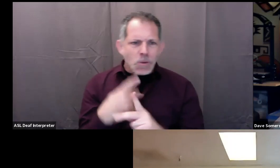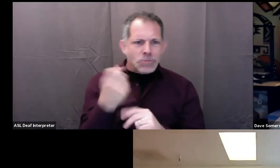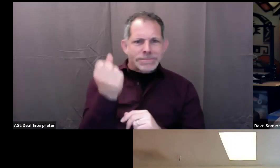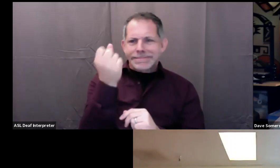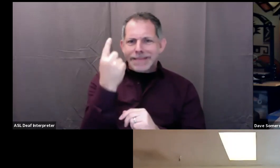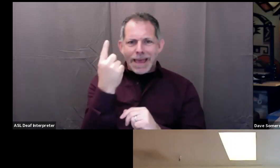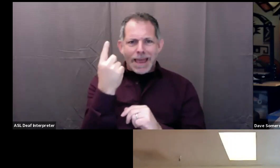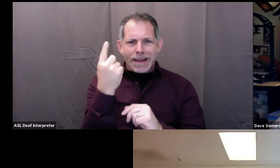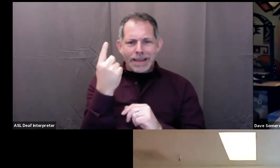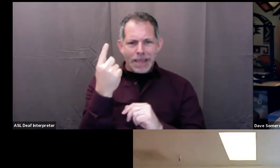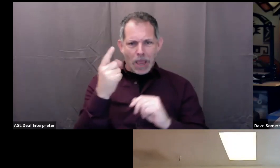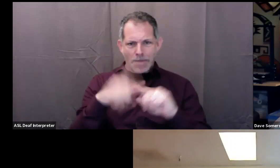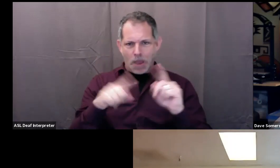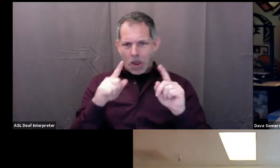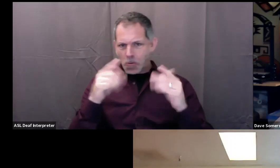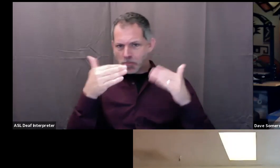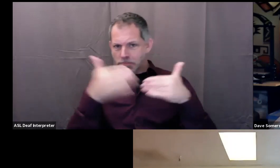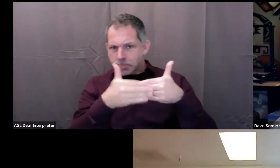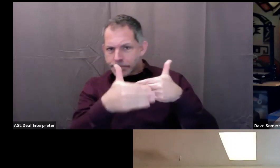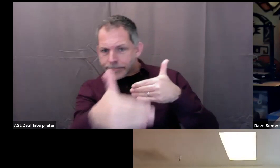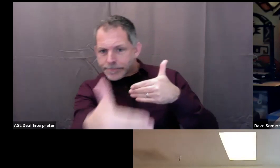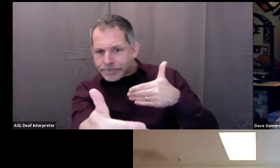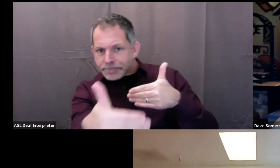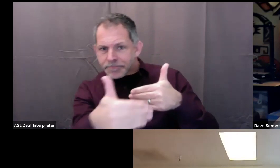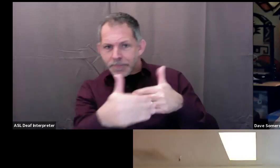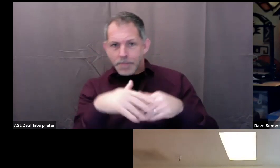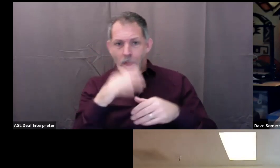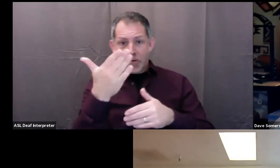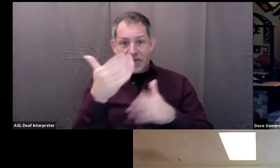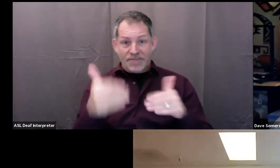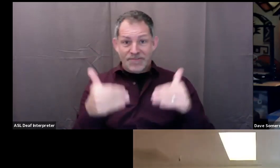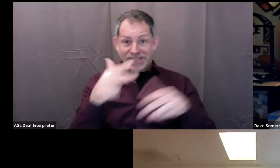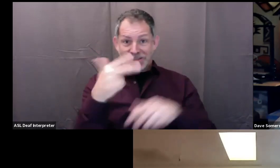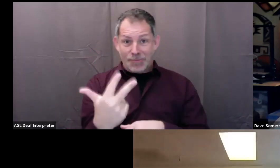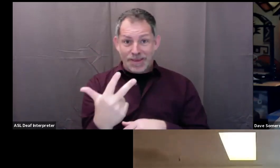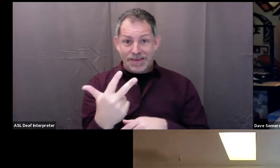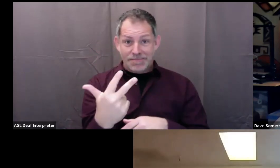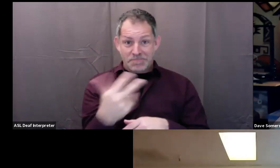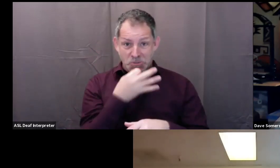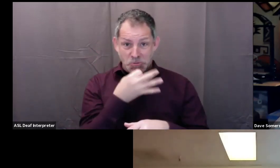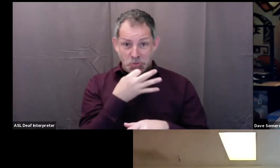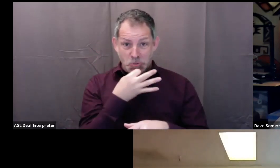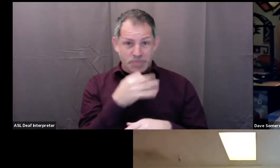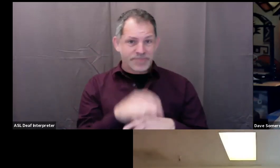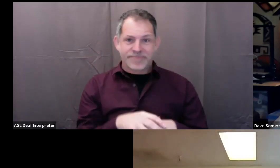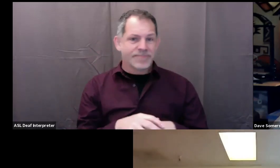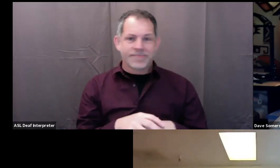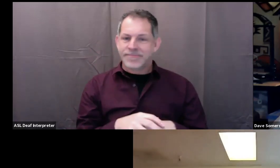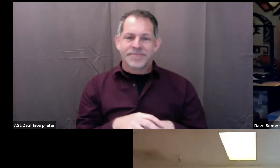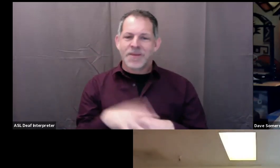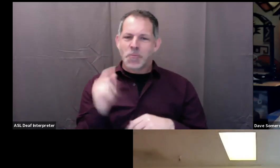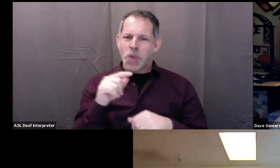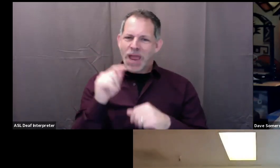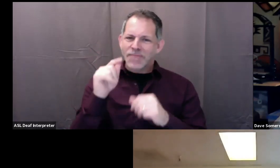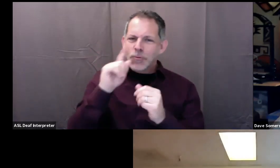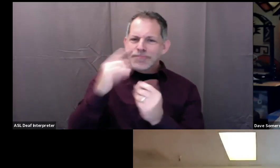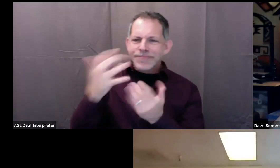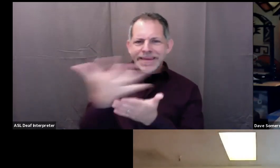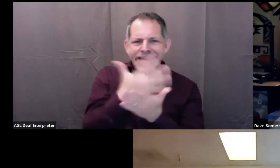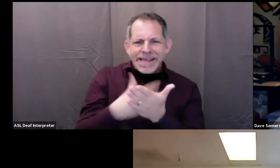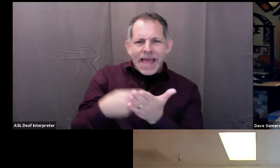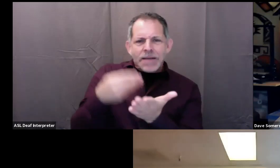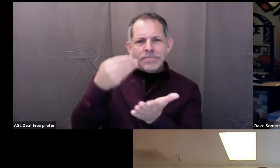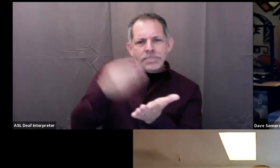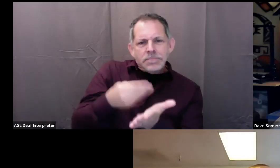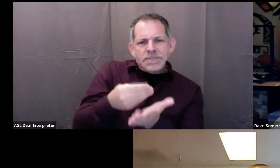to understand exactly what's happening with our trends. And I know Dr. Spitters will address that more. So I just want to